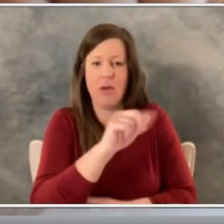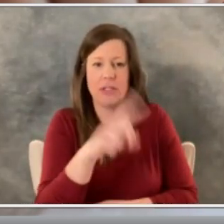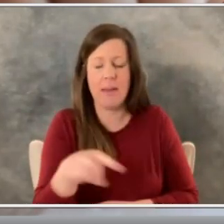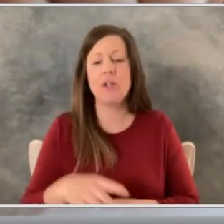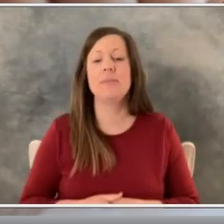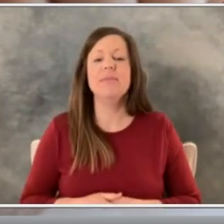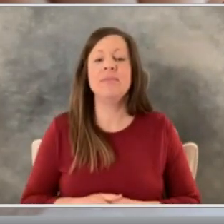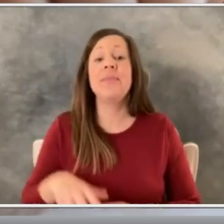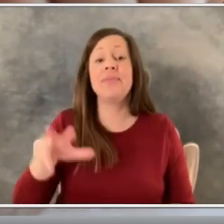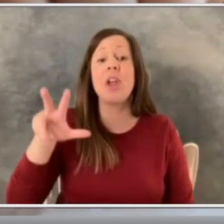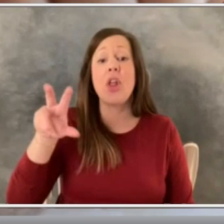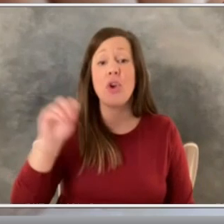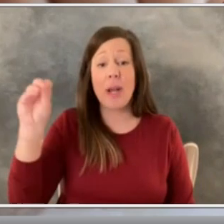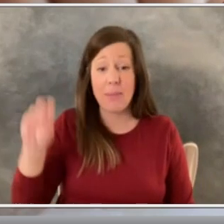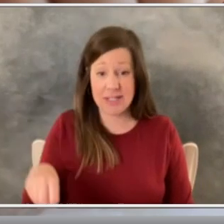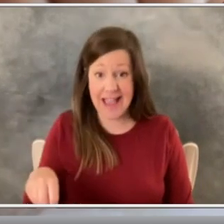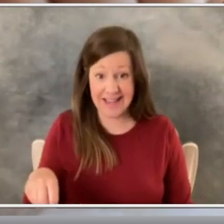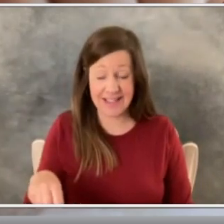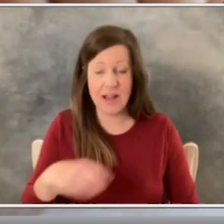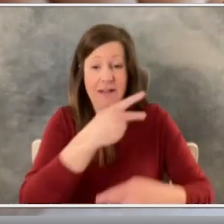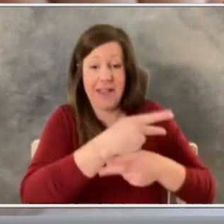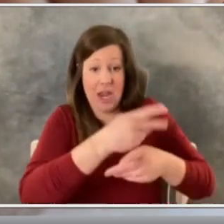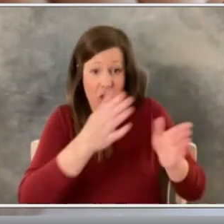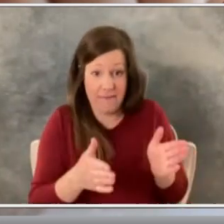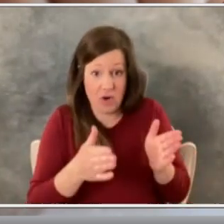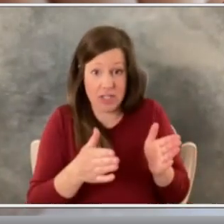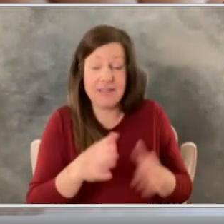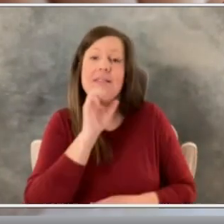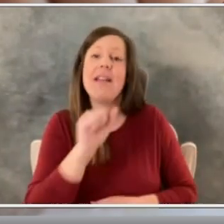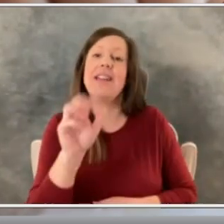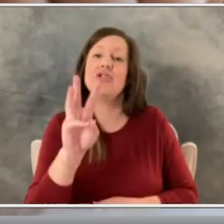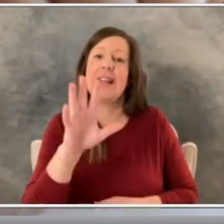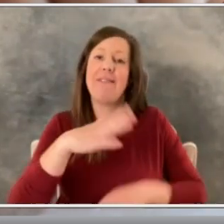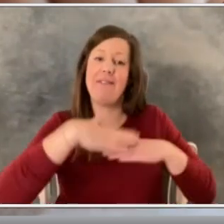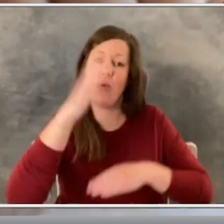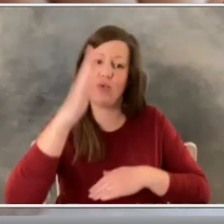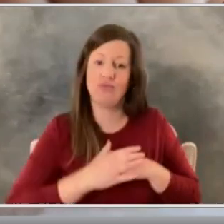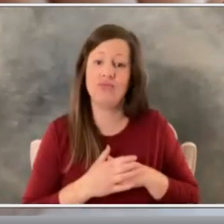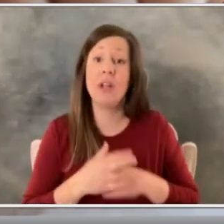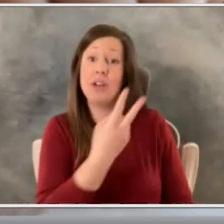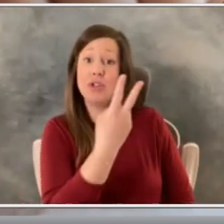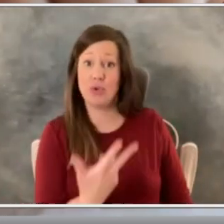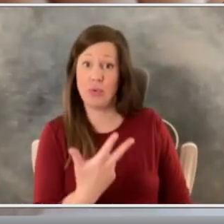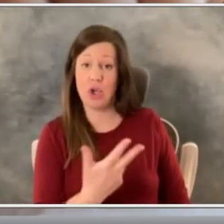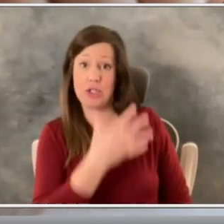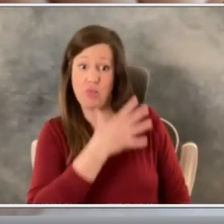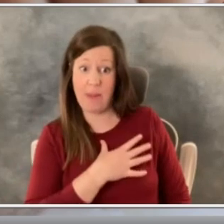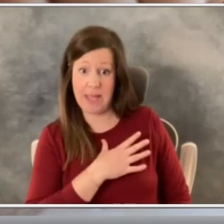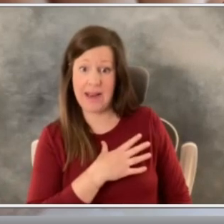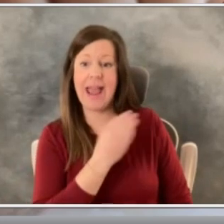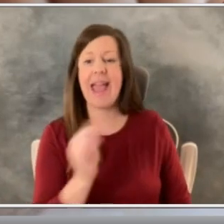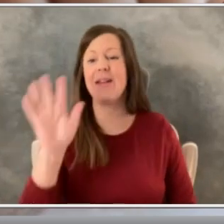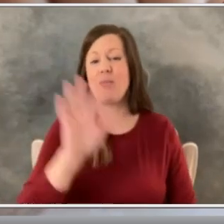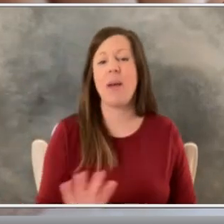Association, 30% of Alzheimer's caregivers are 65 or older, 2/3 are women, and approximately 1